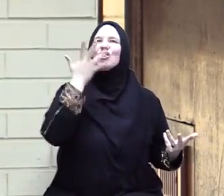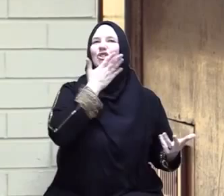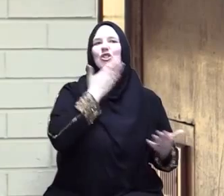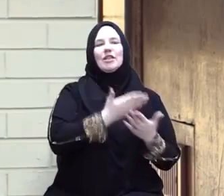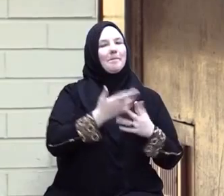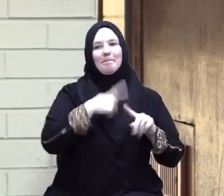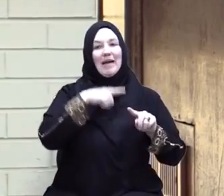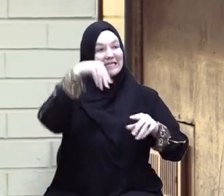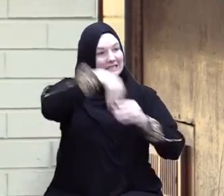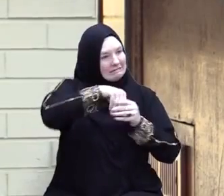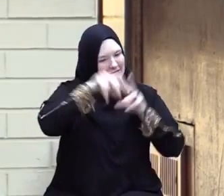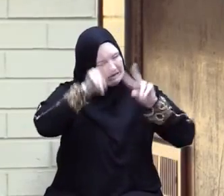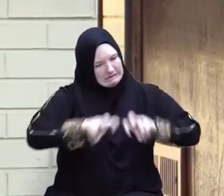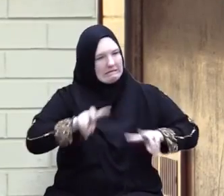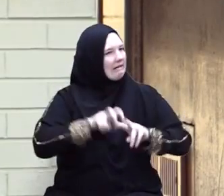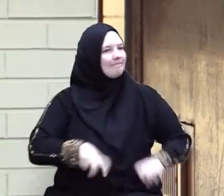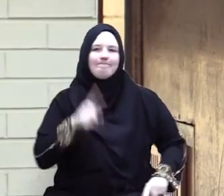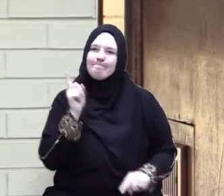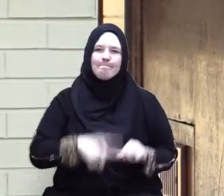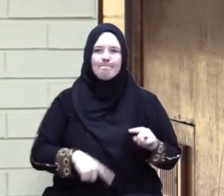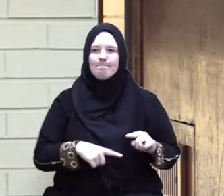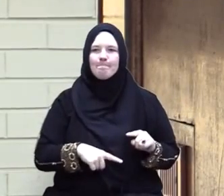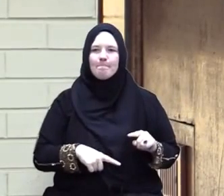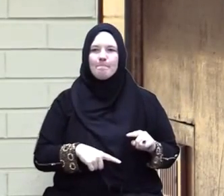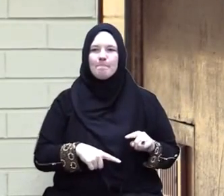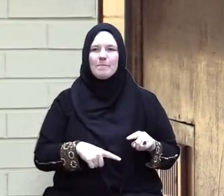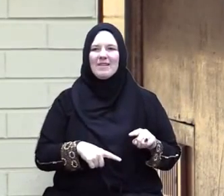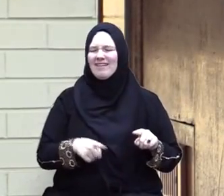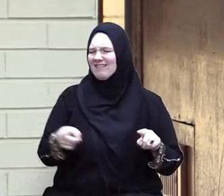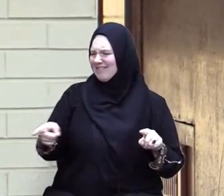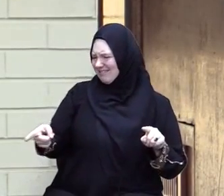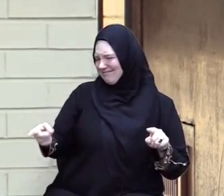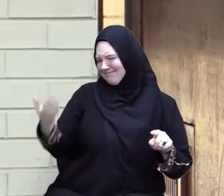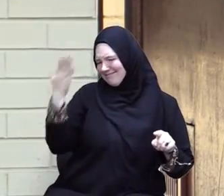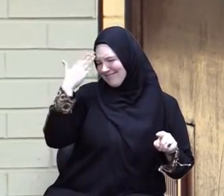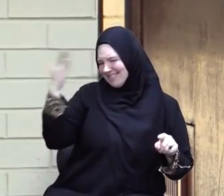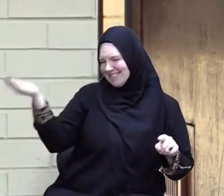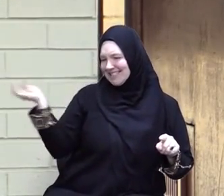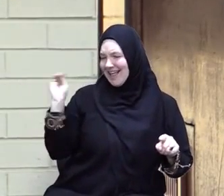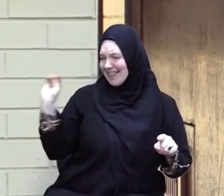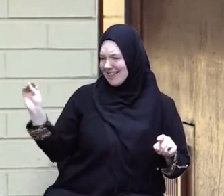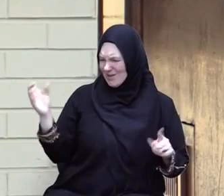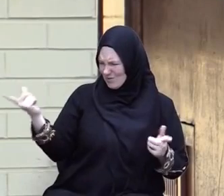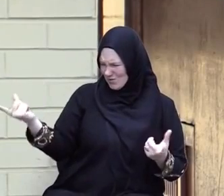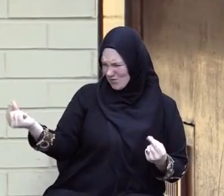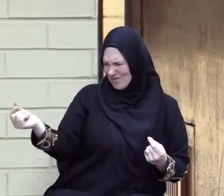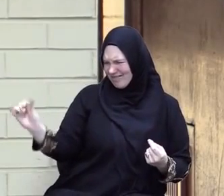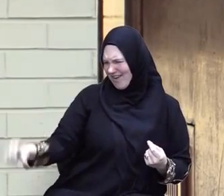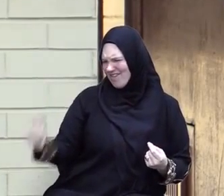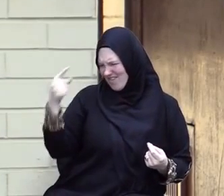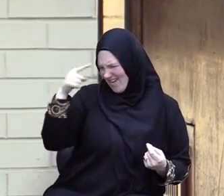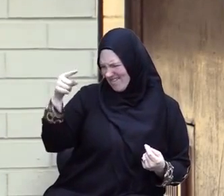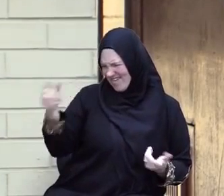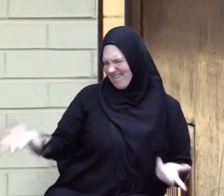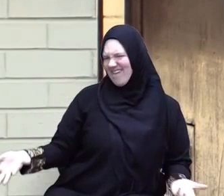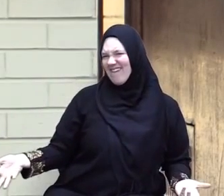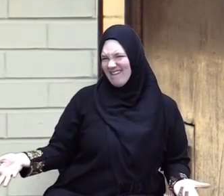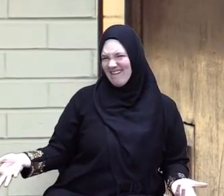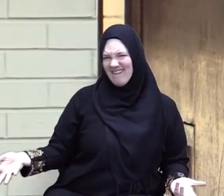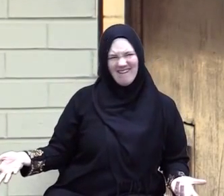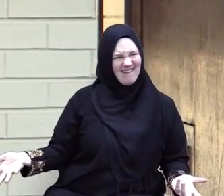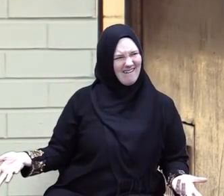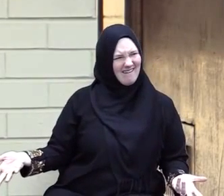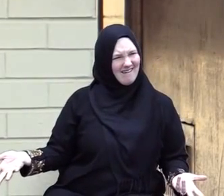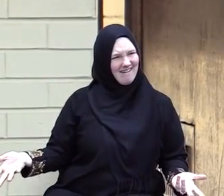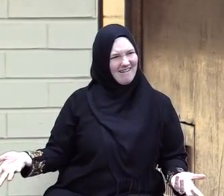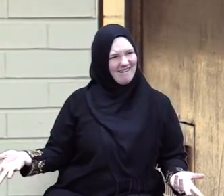as lower class. They are stupid. These guys don't know what they are doing. Why are they doing this? What is this cruelty that